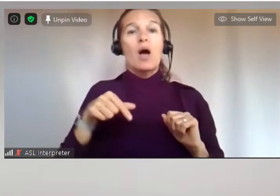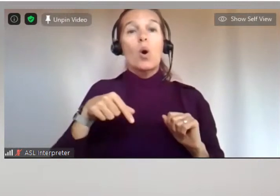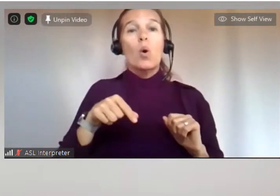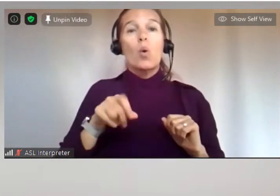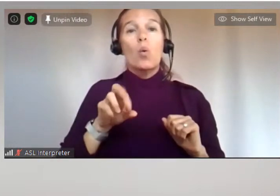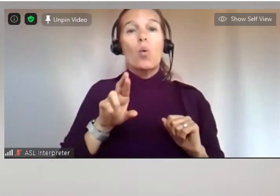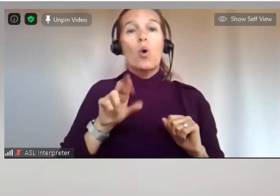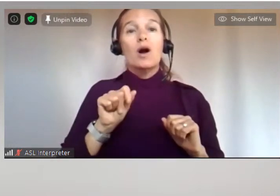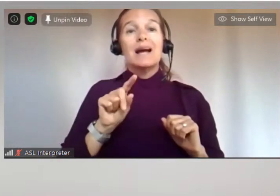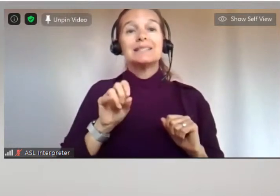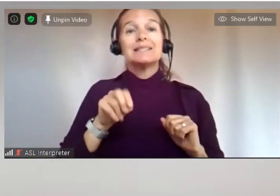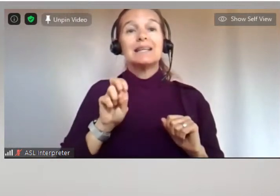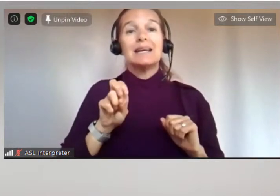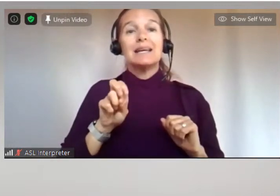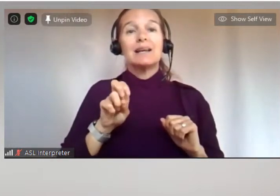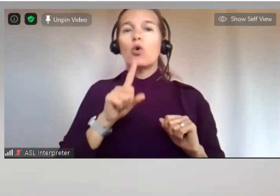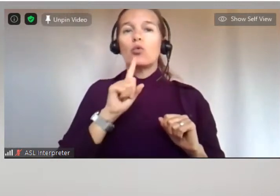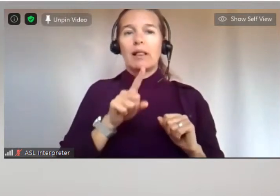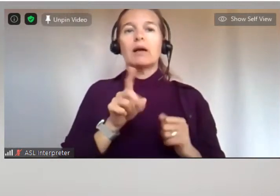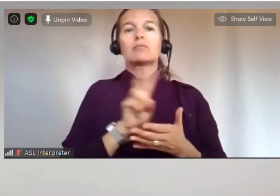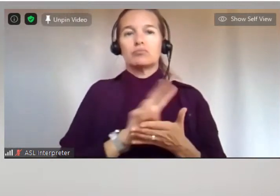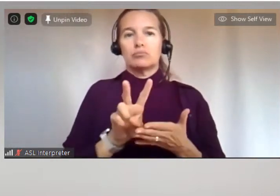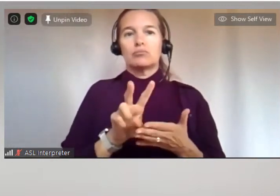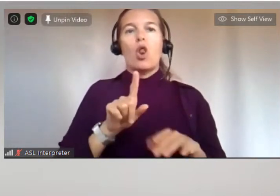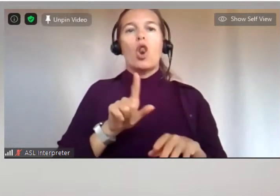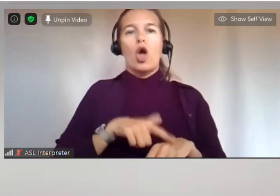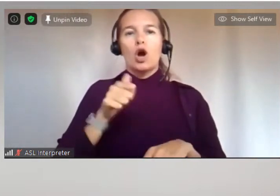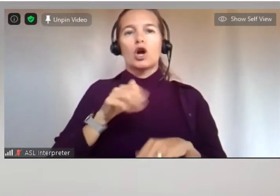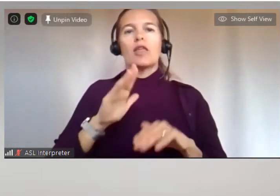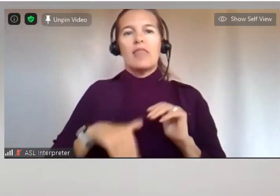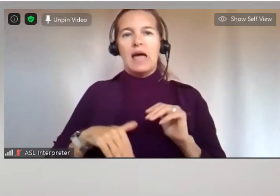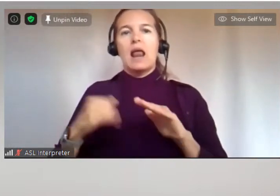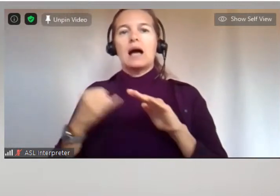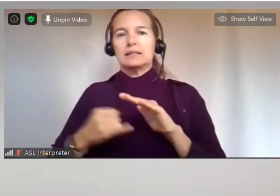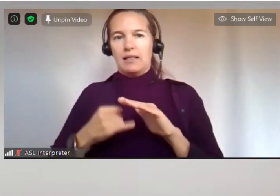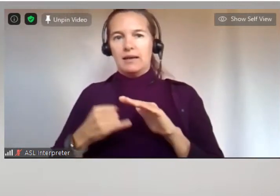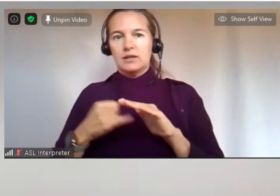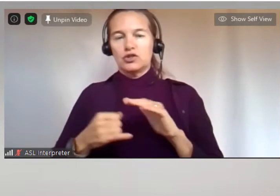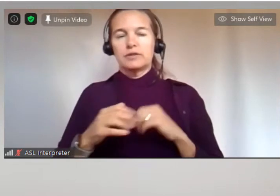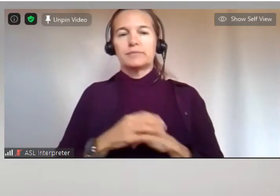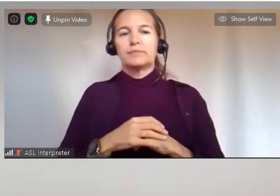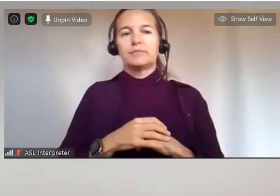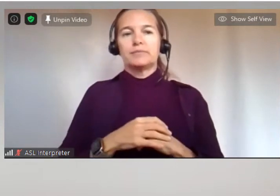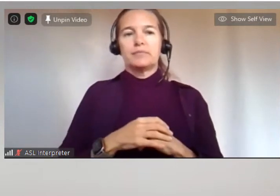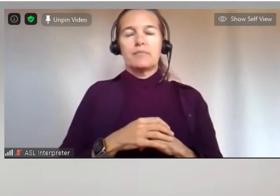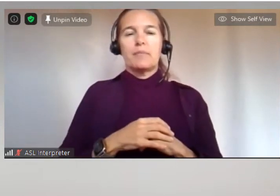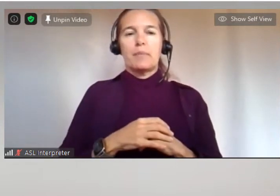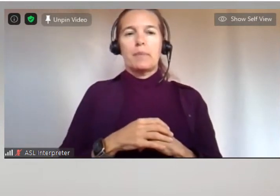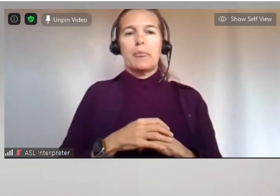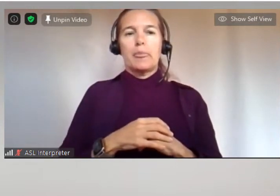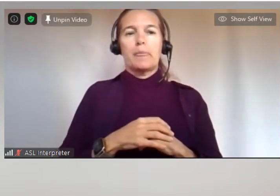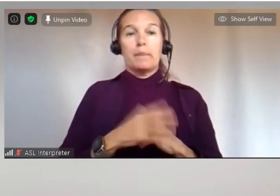bit longer, actually, than isolation. And